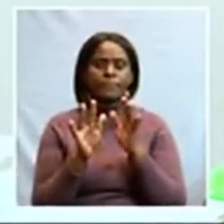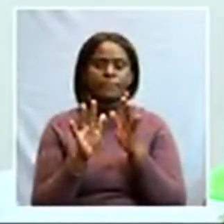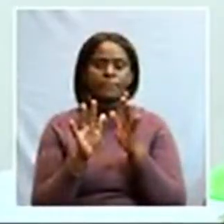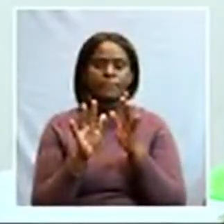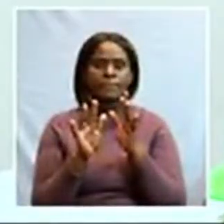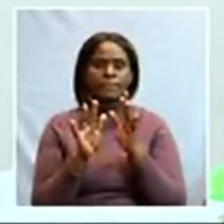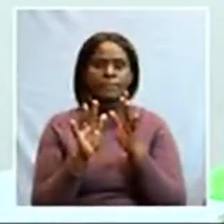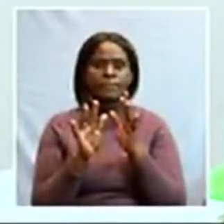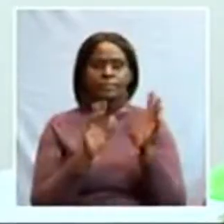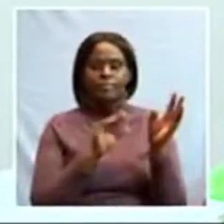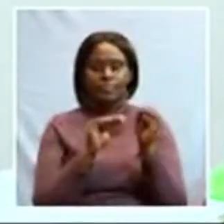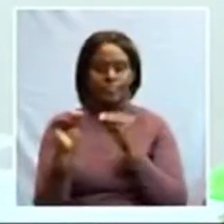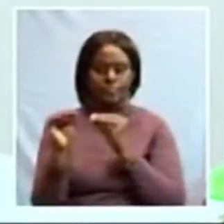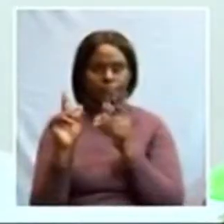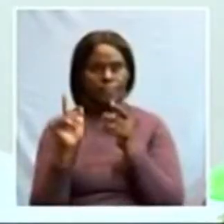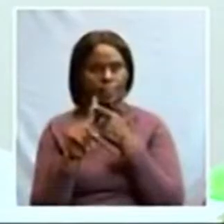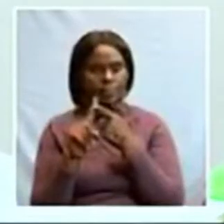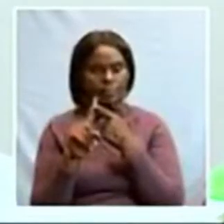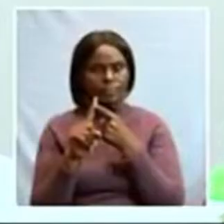Let's go to